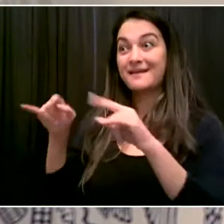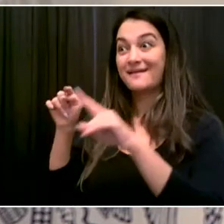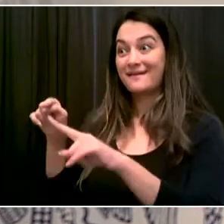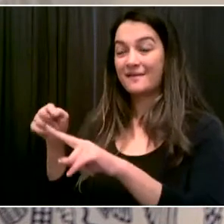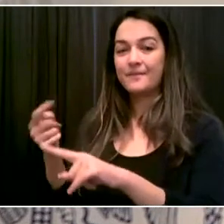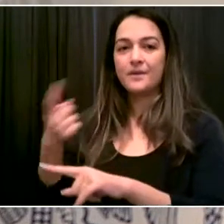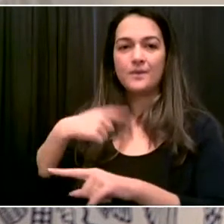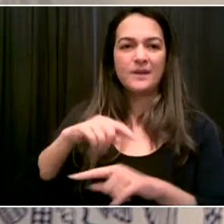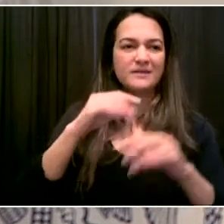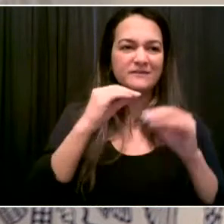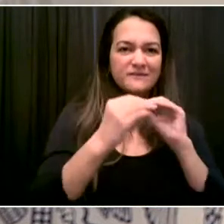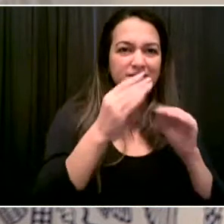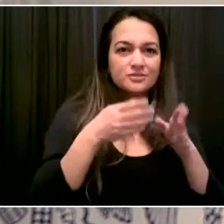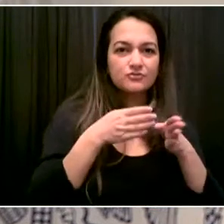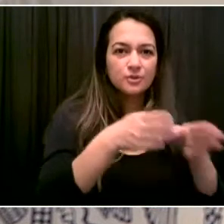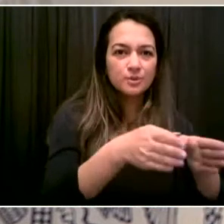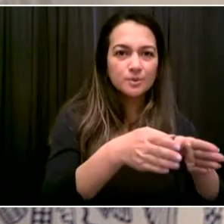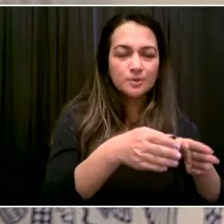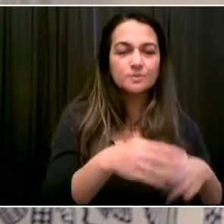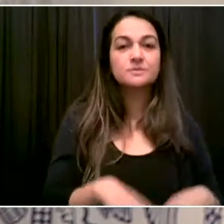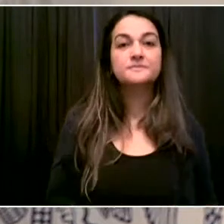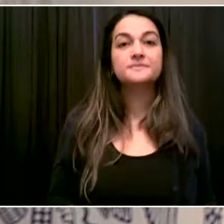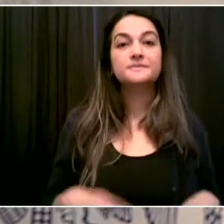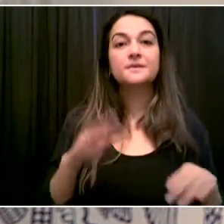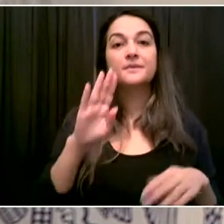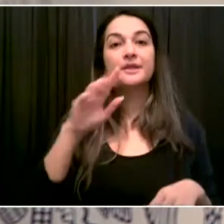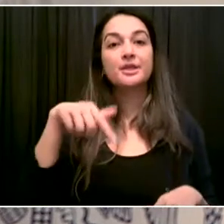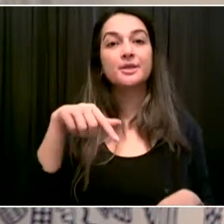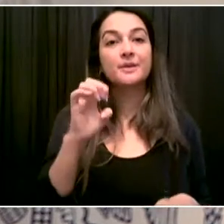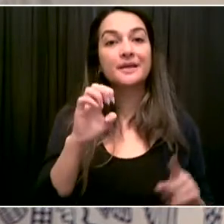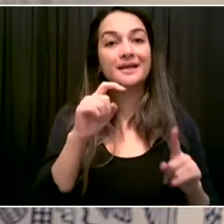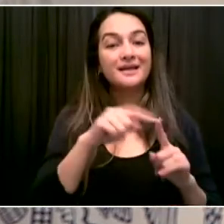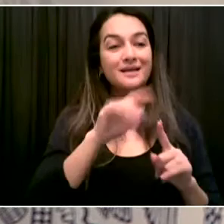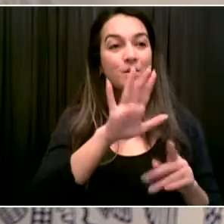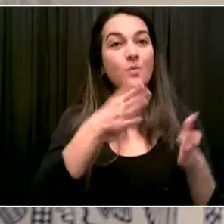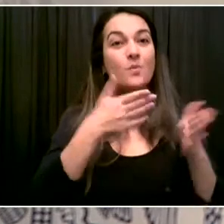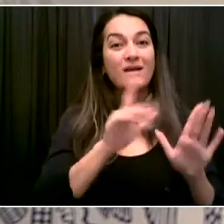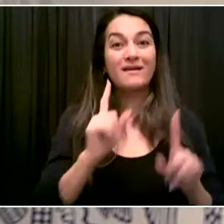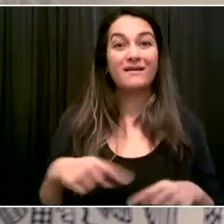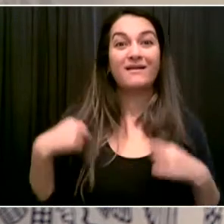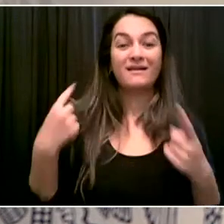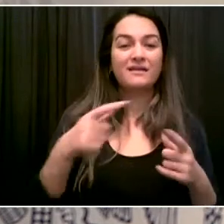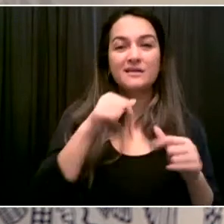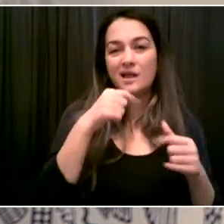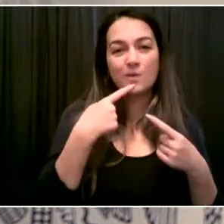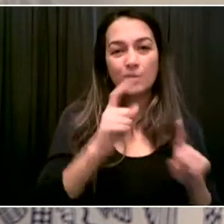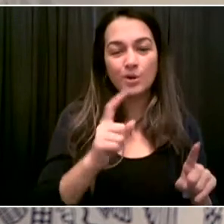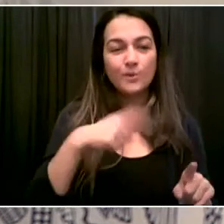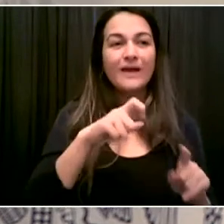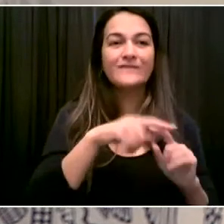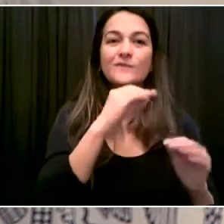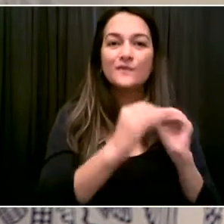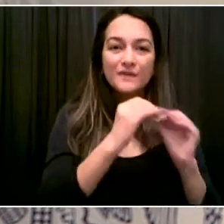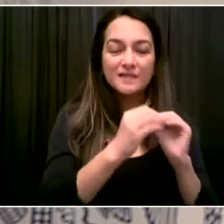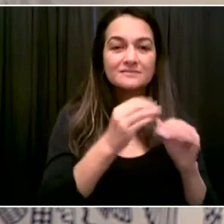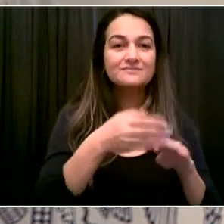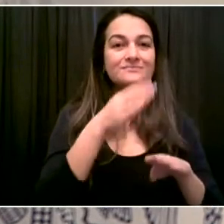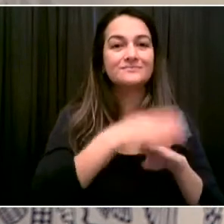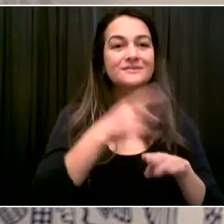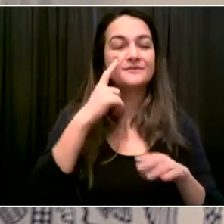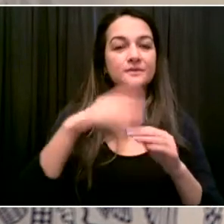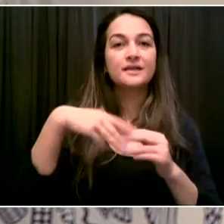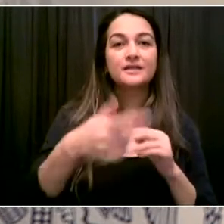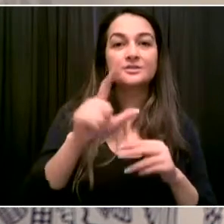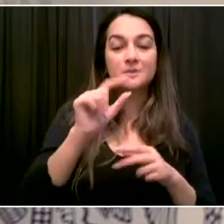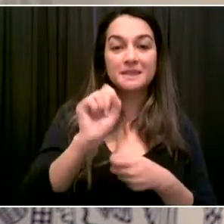and force against the big trucks makes a lot of sense. For those who want a transformative vision, such as ultimately a world in which it may